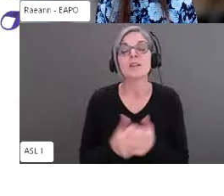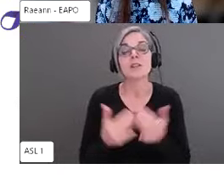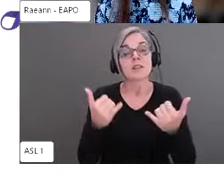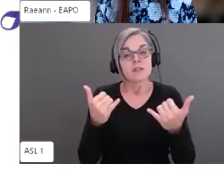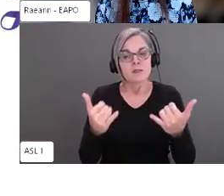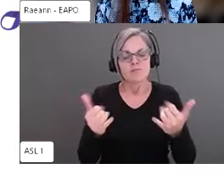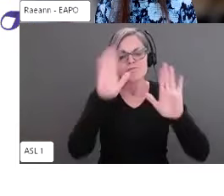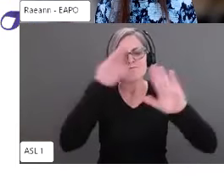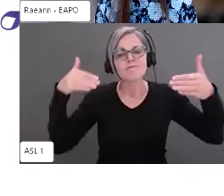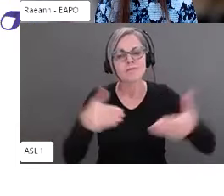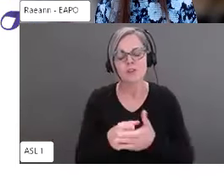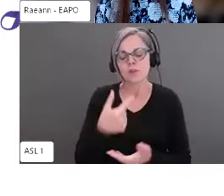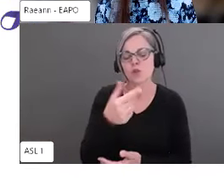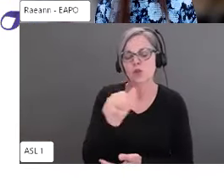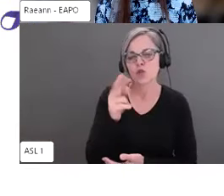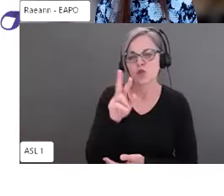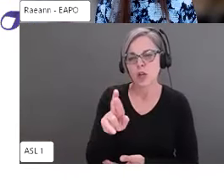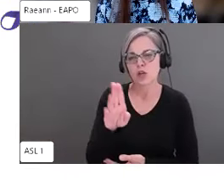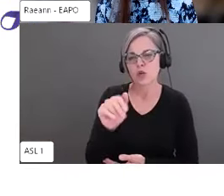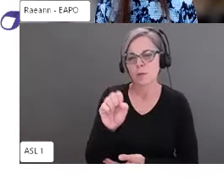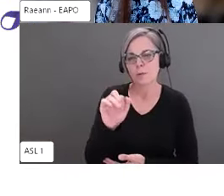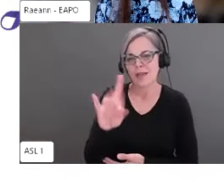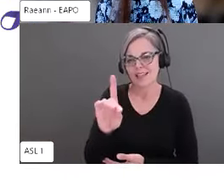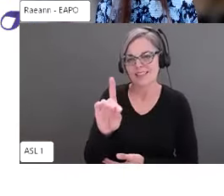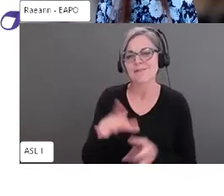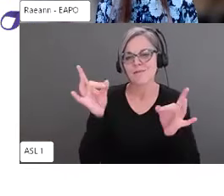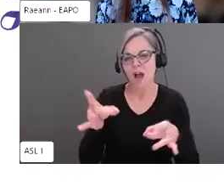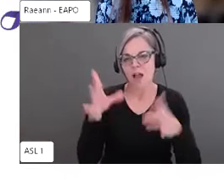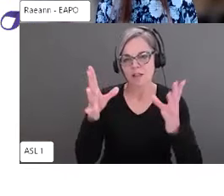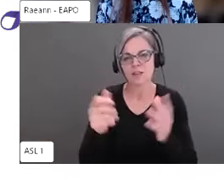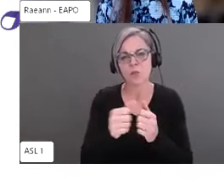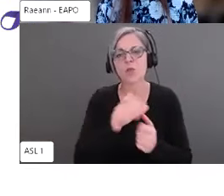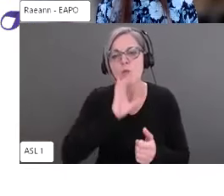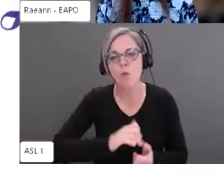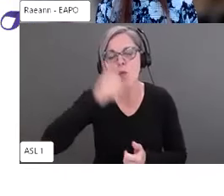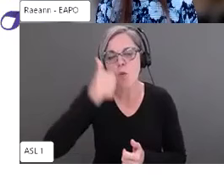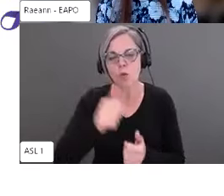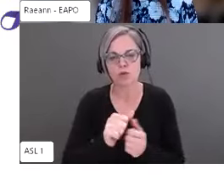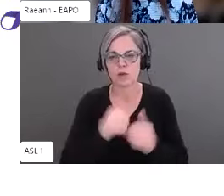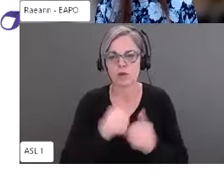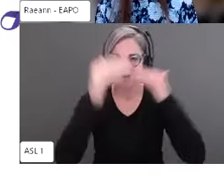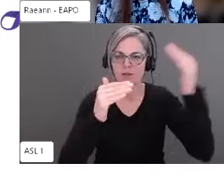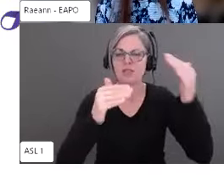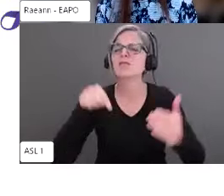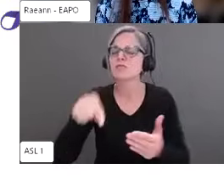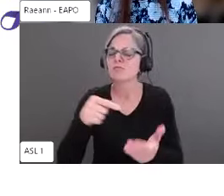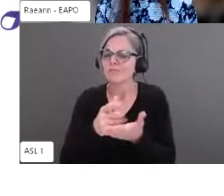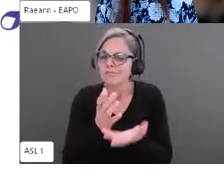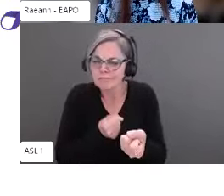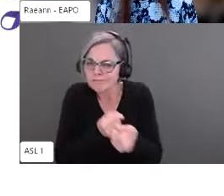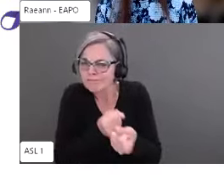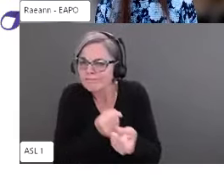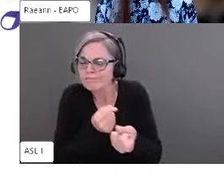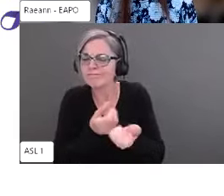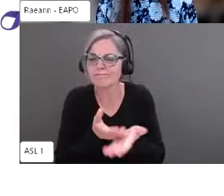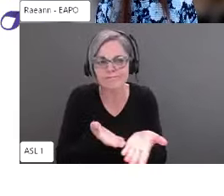violence among older adults, supportive interventions. And we're looking at gender-based violence of older adults because we know